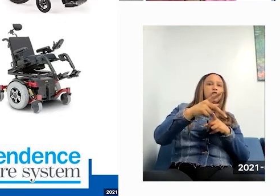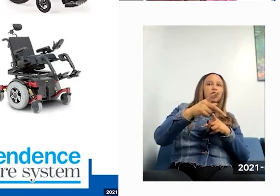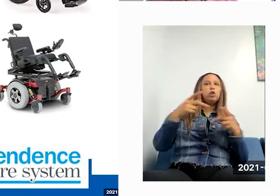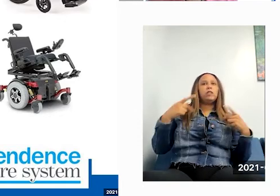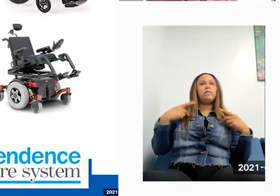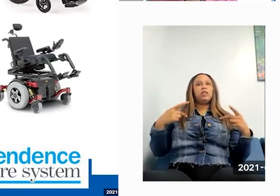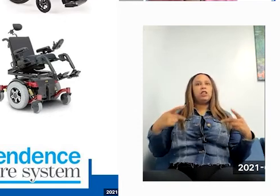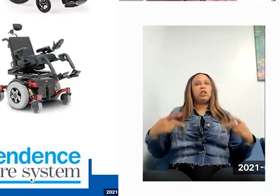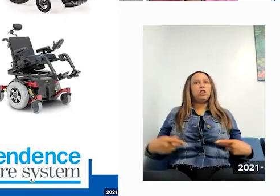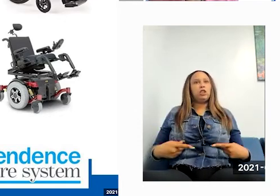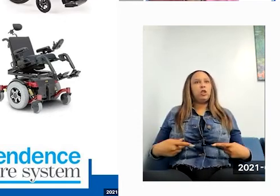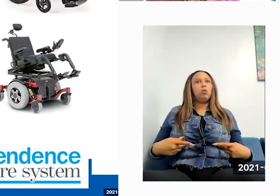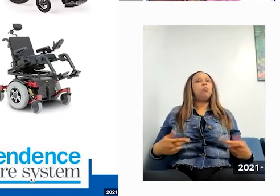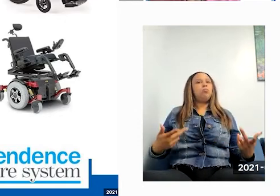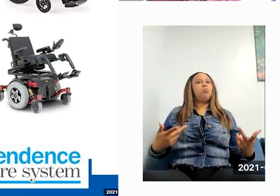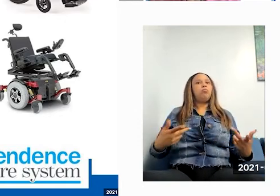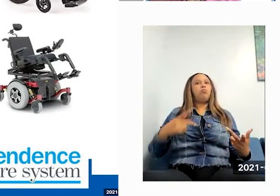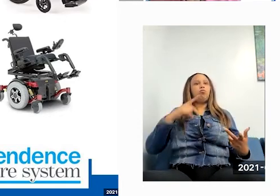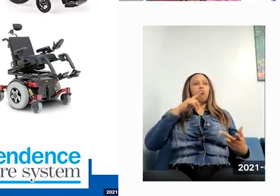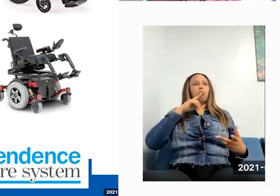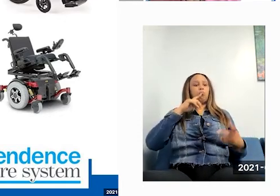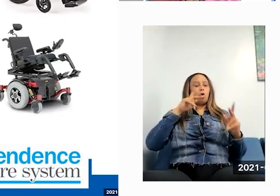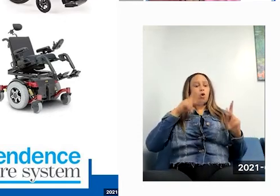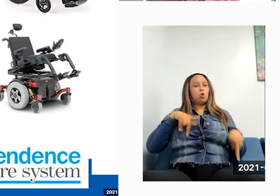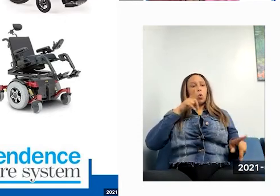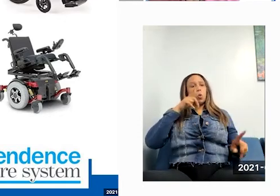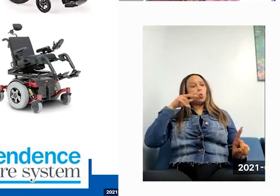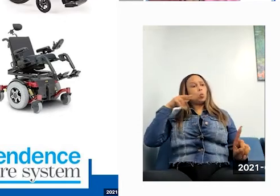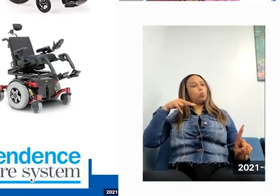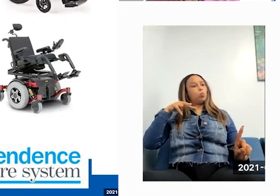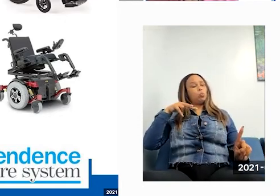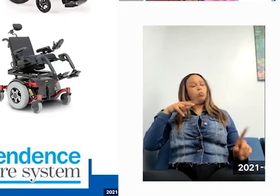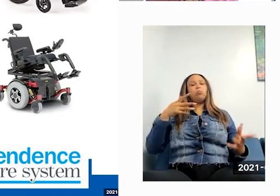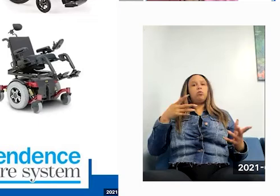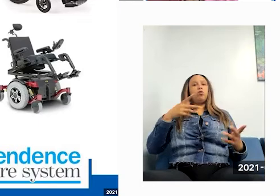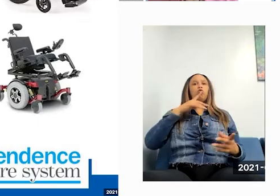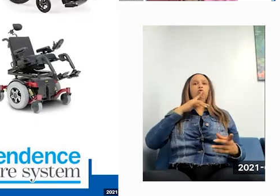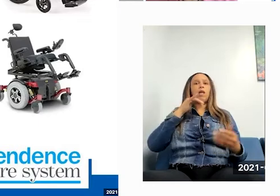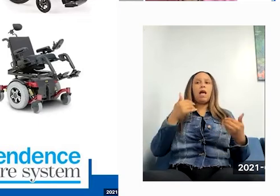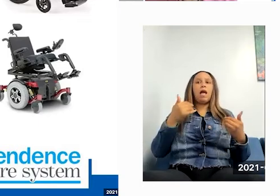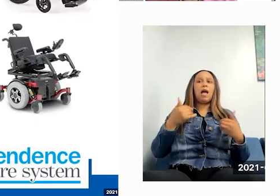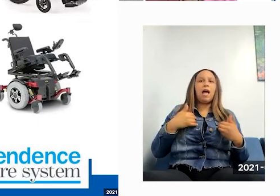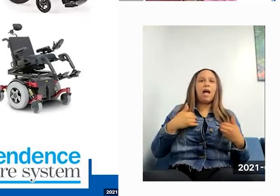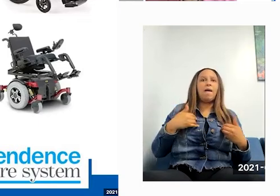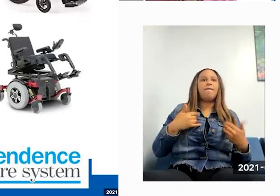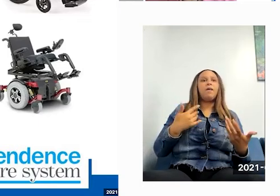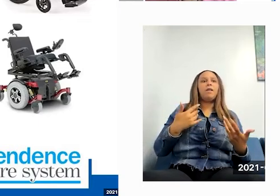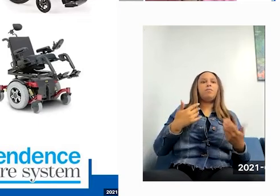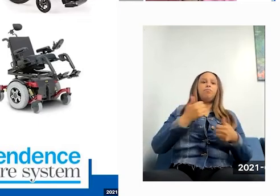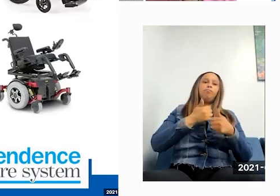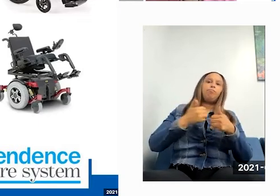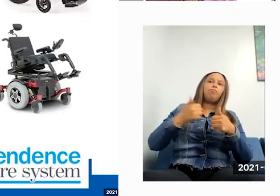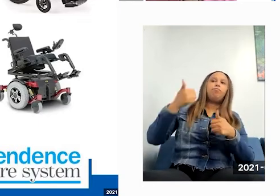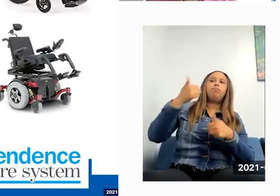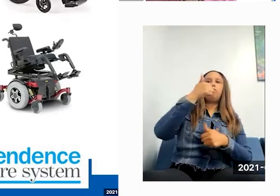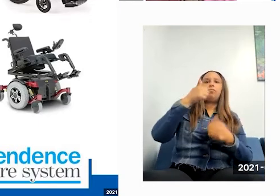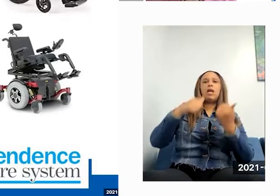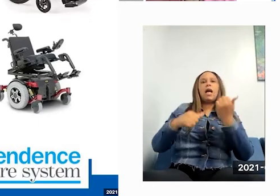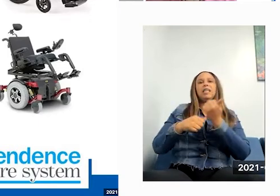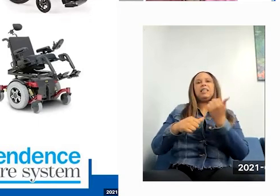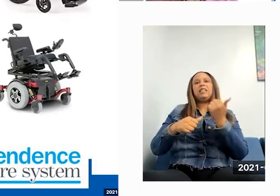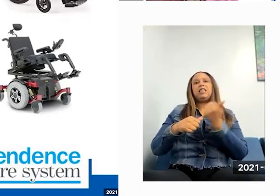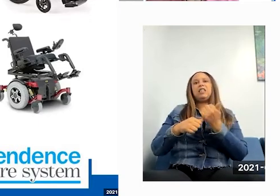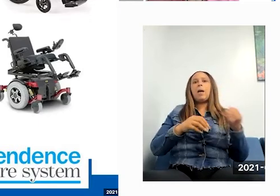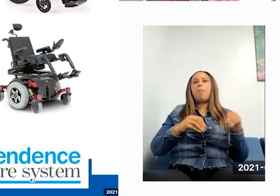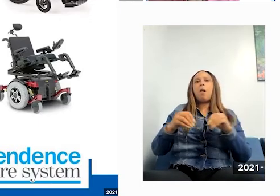occupational therapy perspective, there are what's called a hierarchy of assisted mobility